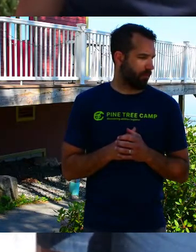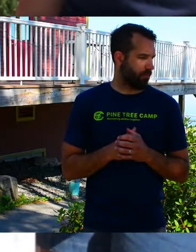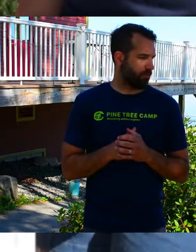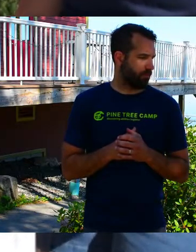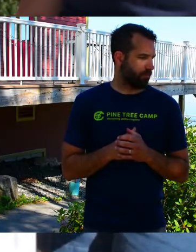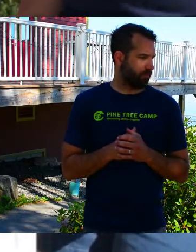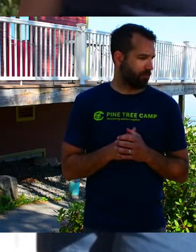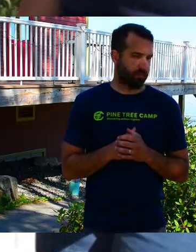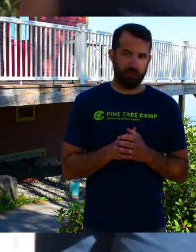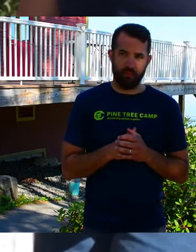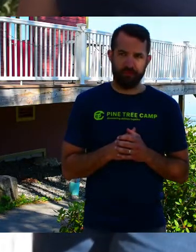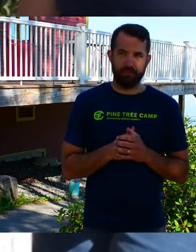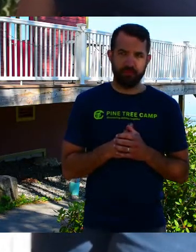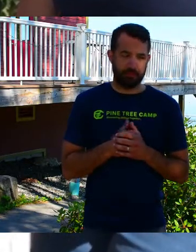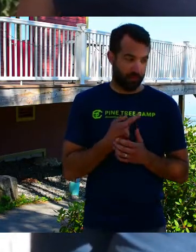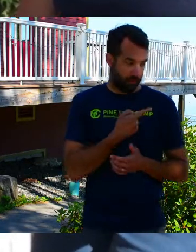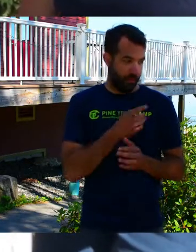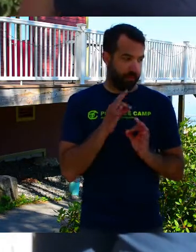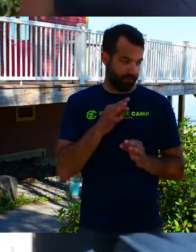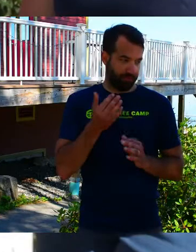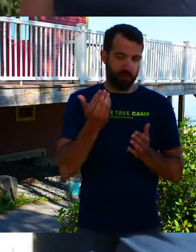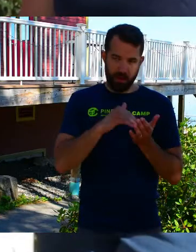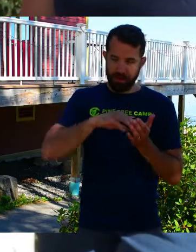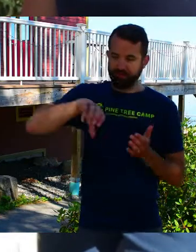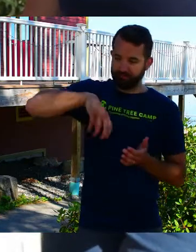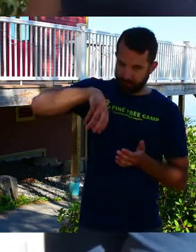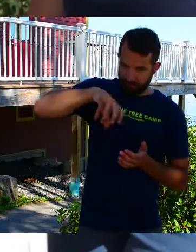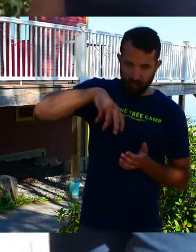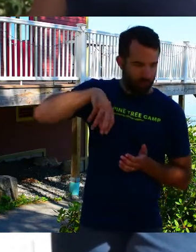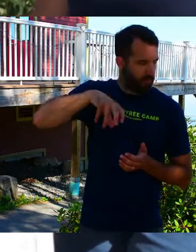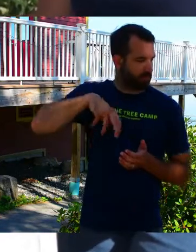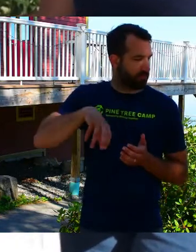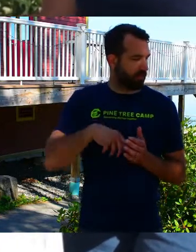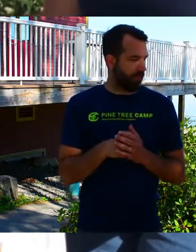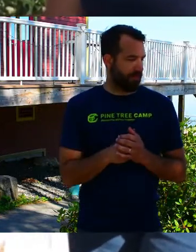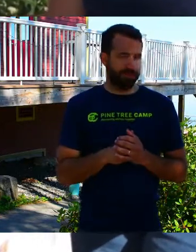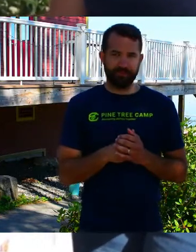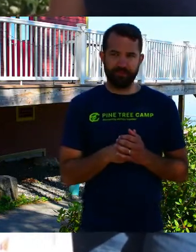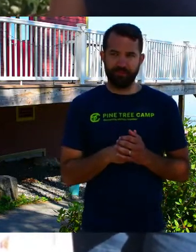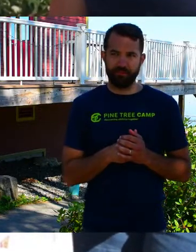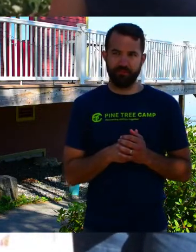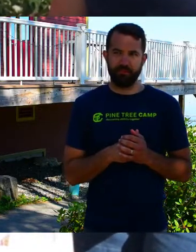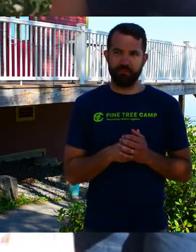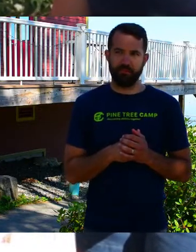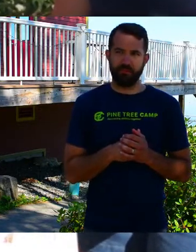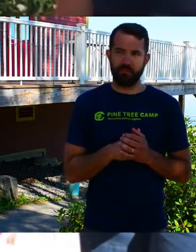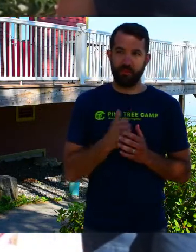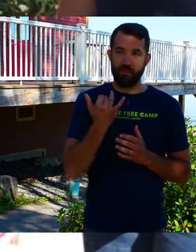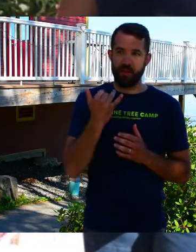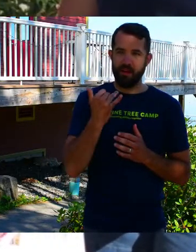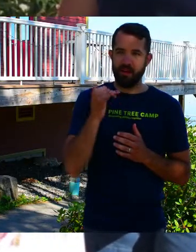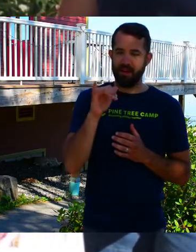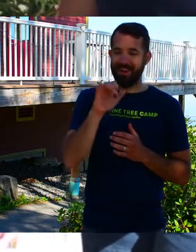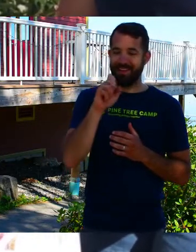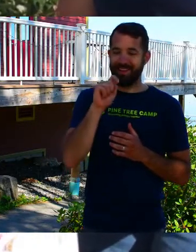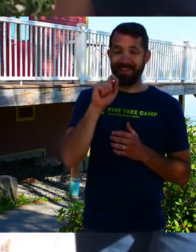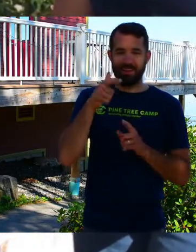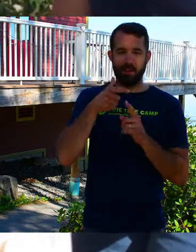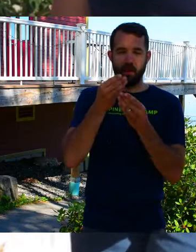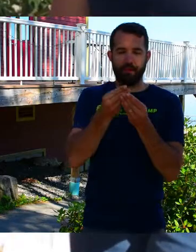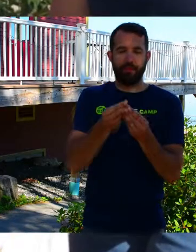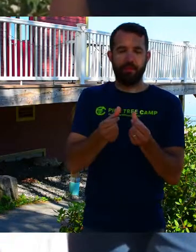Perfect. And swirl it around for about 5 seconds. And the reason we swirl it is because as the yeast dissolves in the water, it's going to activate the yeast and it's going to get